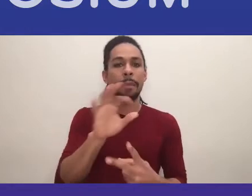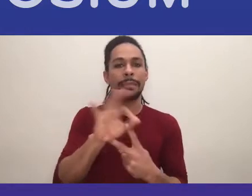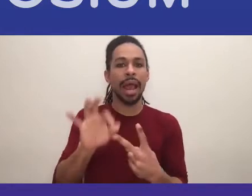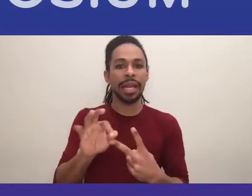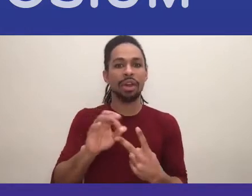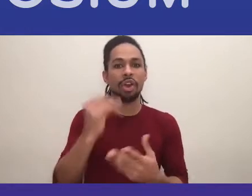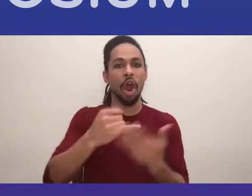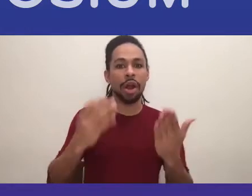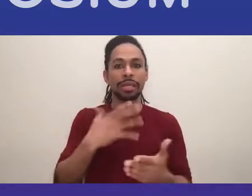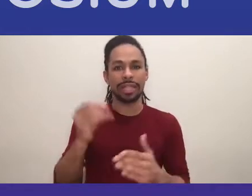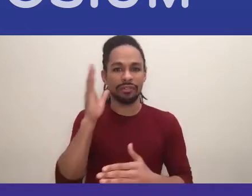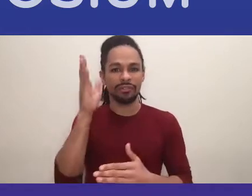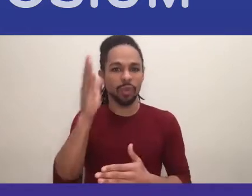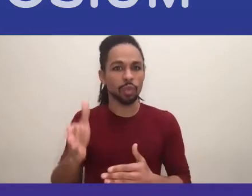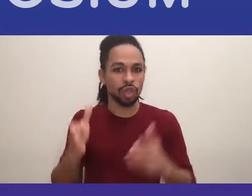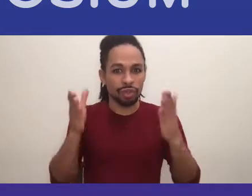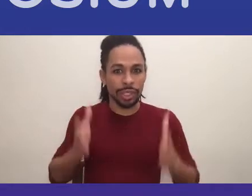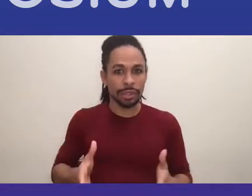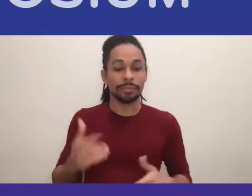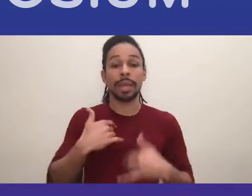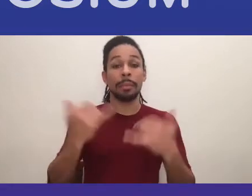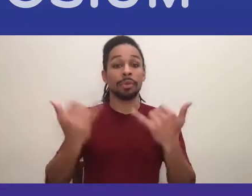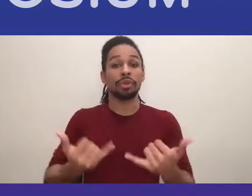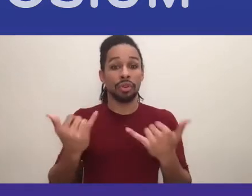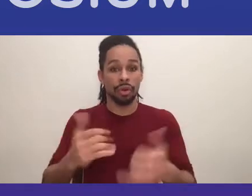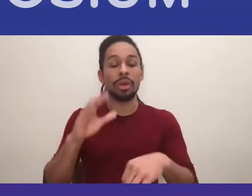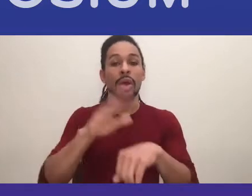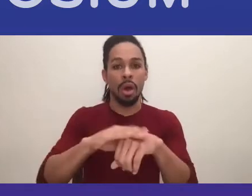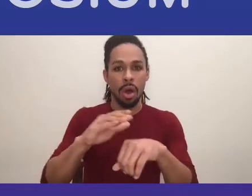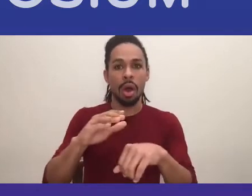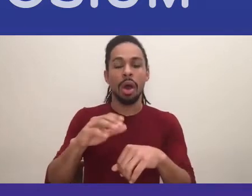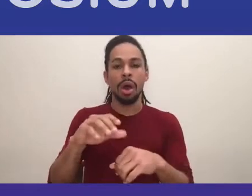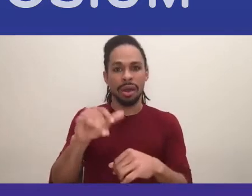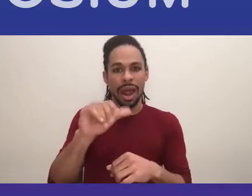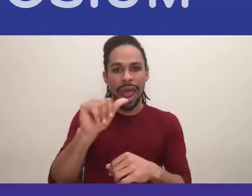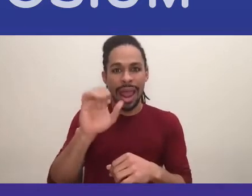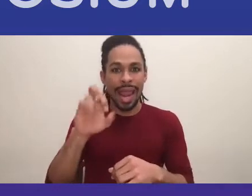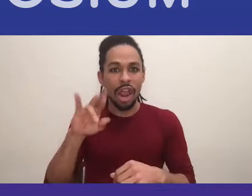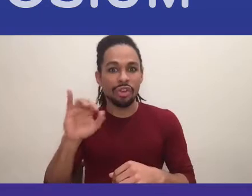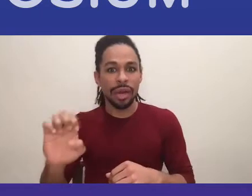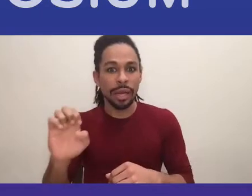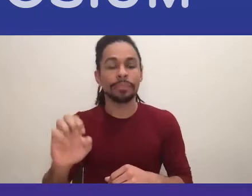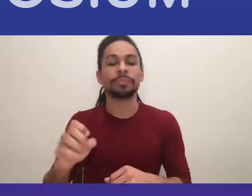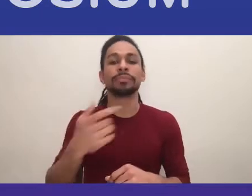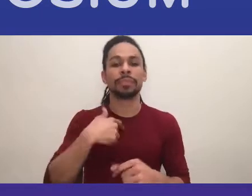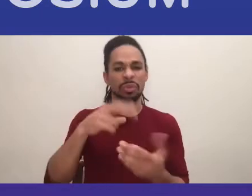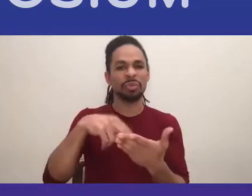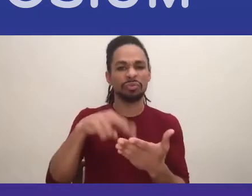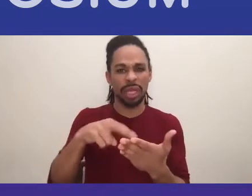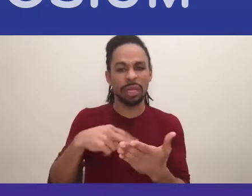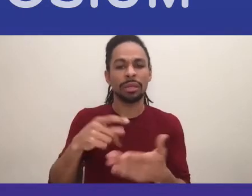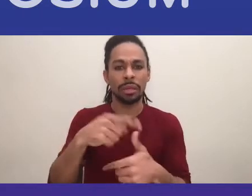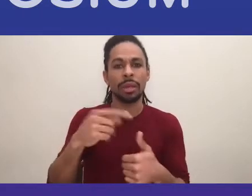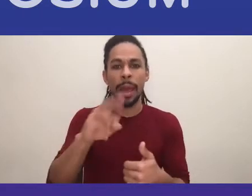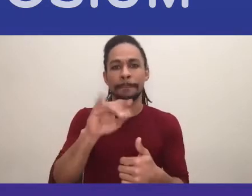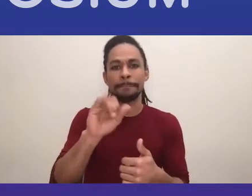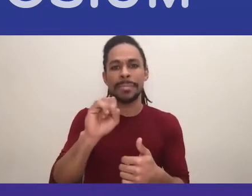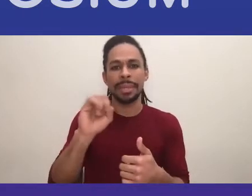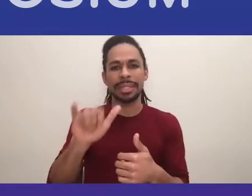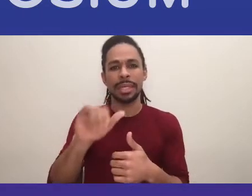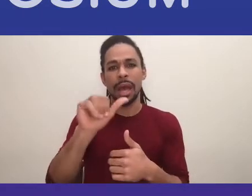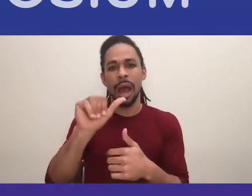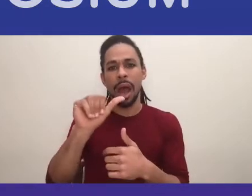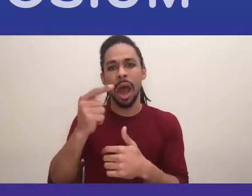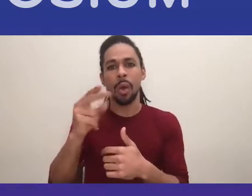am currently on Erie, I'm going to read it, Kaskia and Mississauga land.